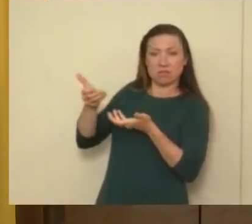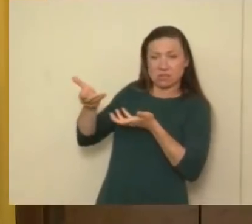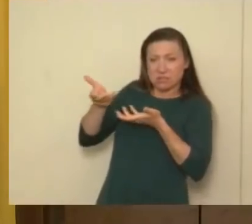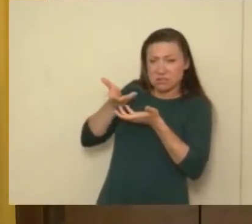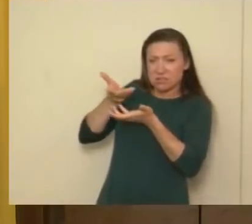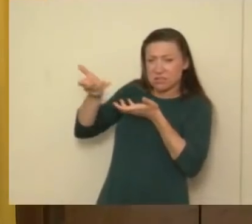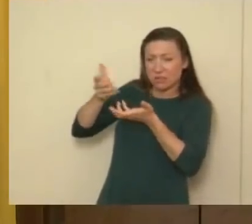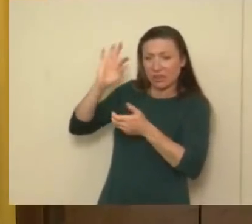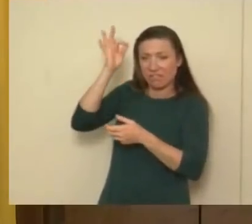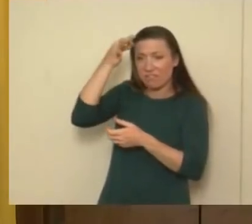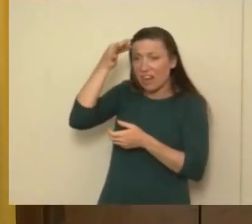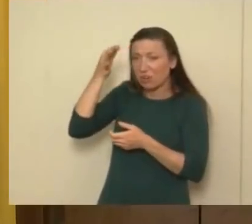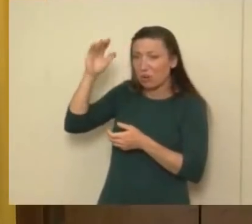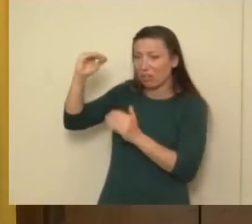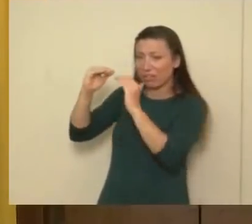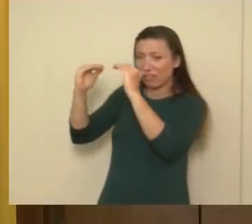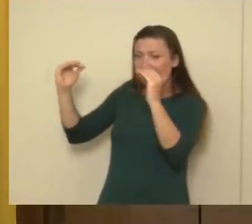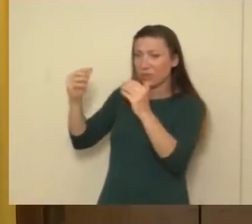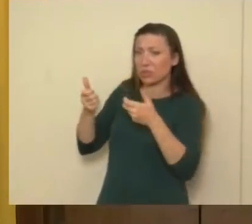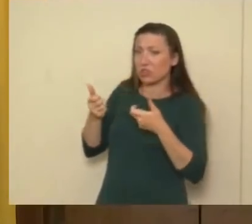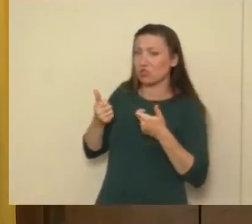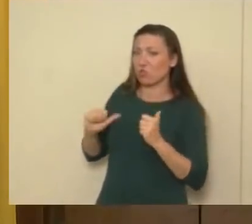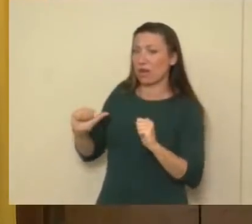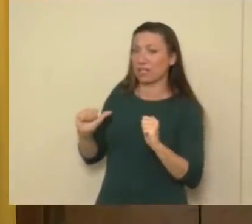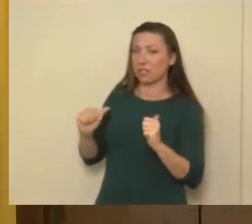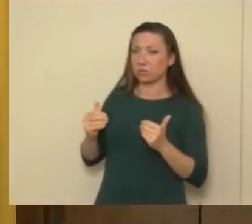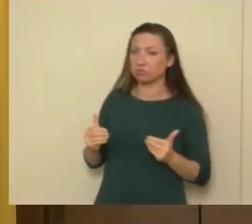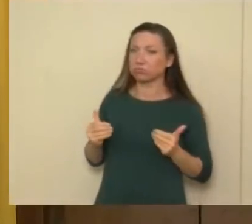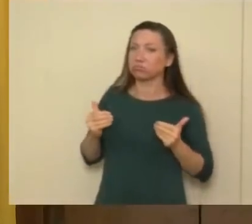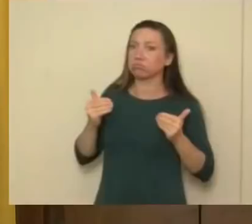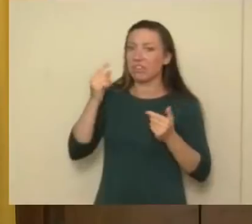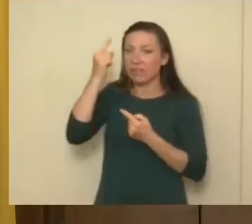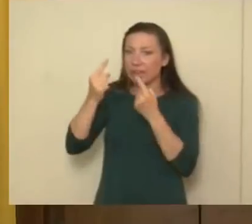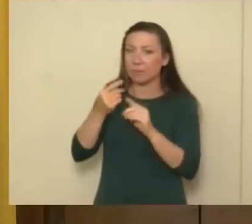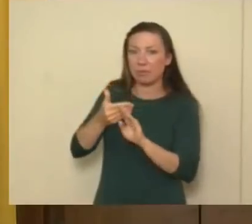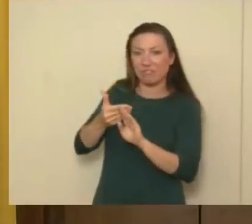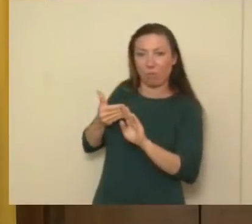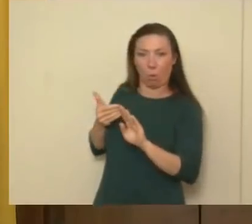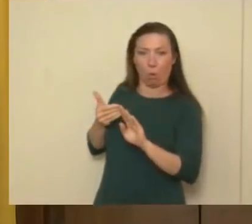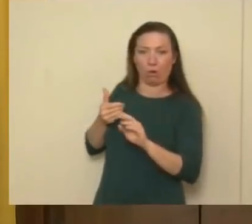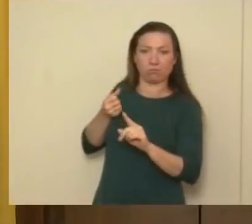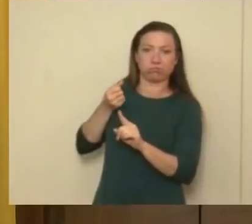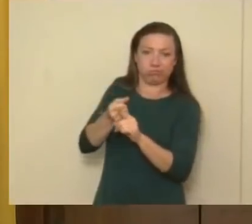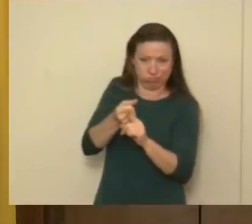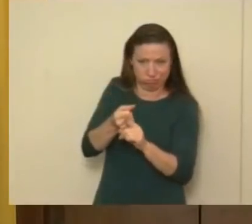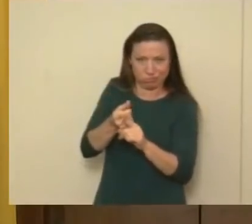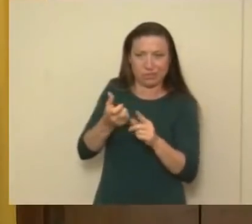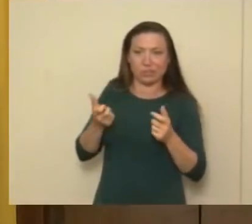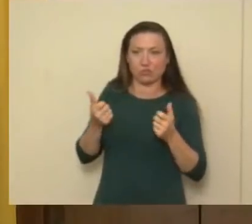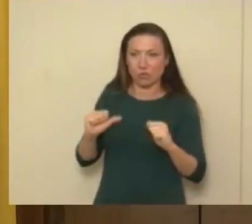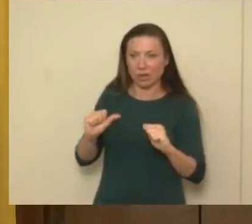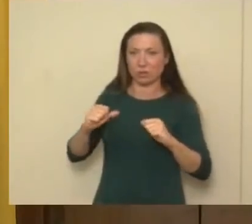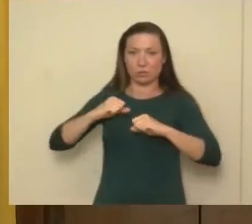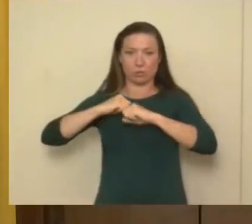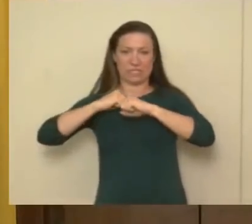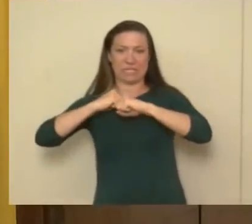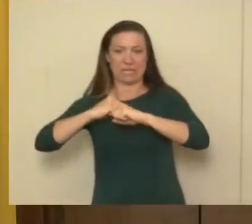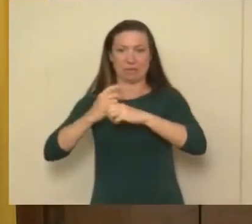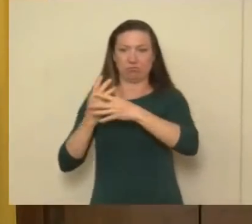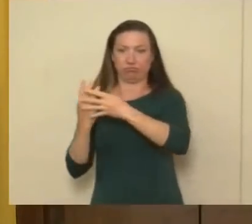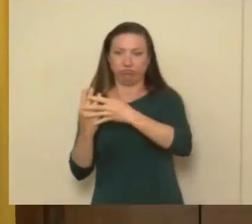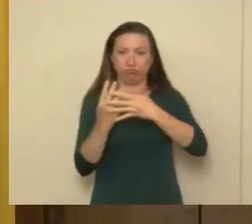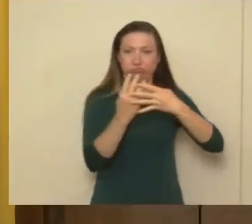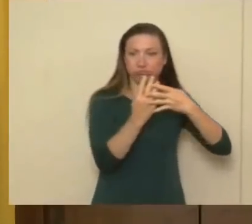work. And I don't think it's ever too late, right? I think that masks and other activities and not letting anybody in can